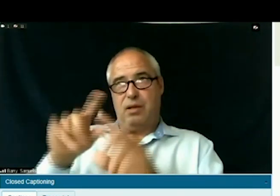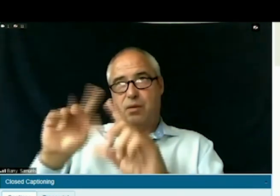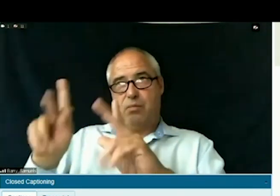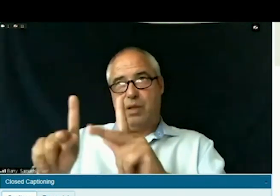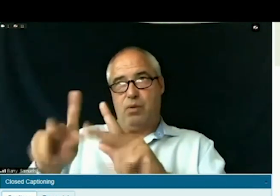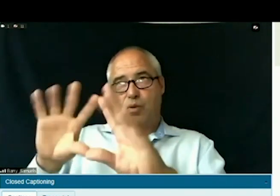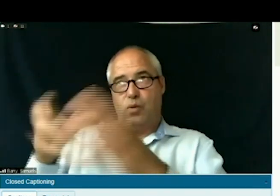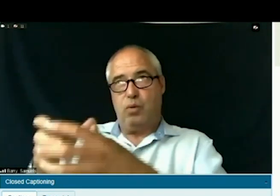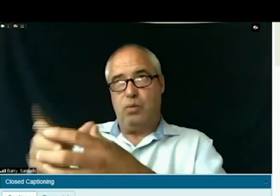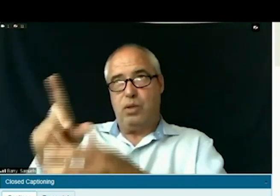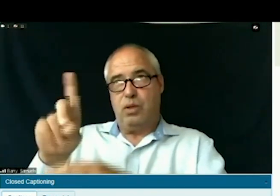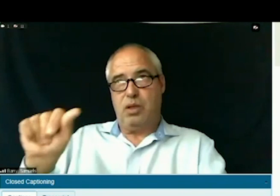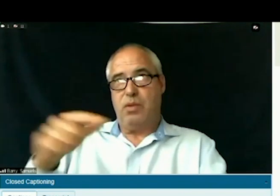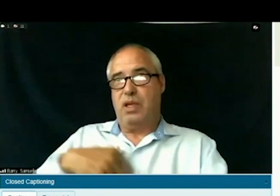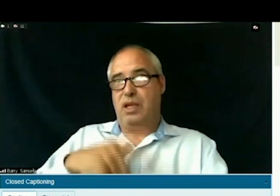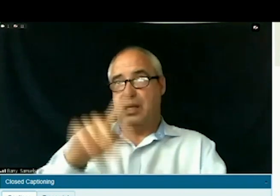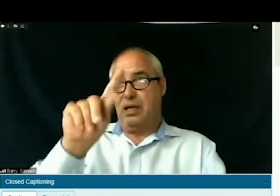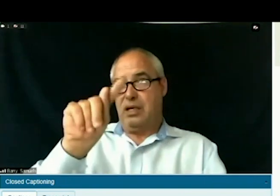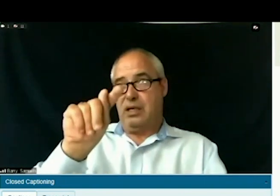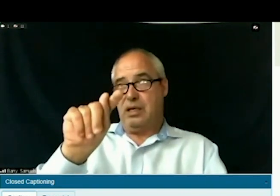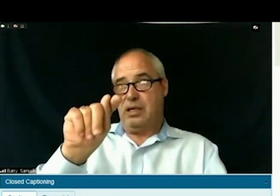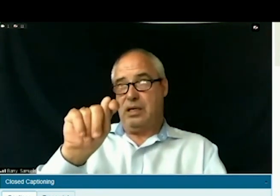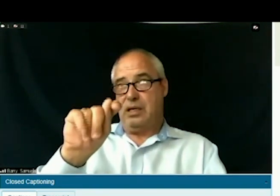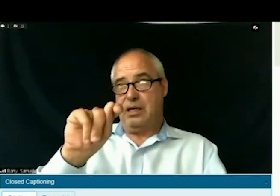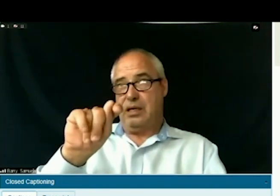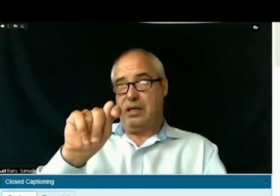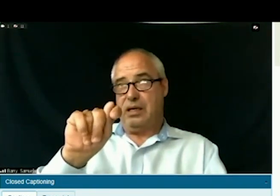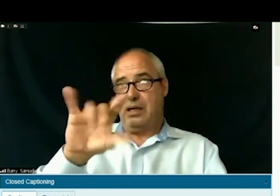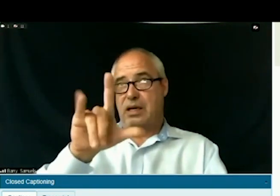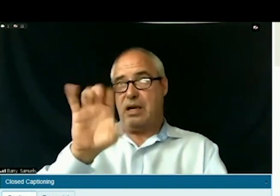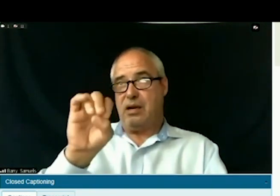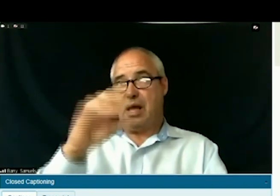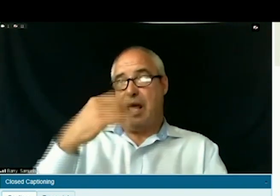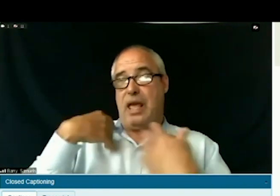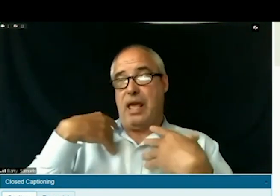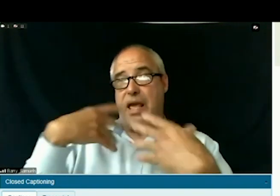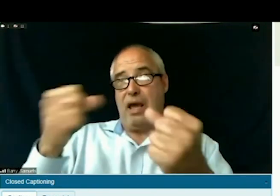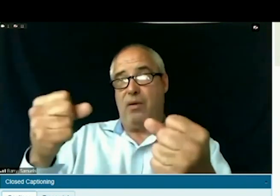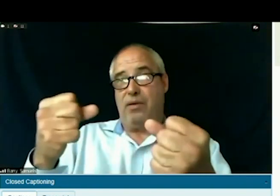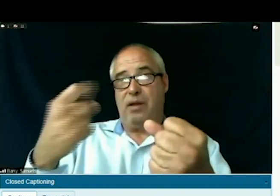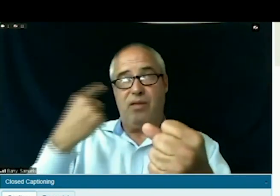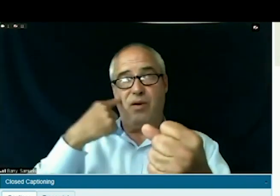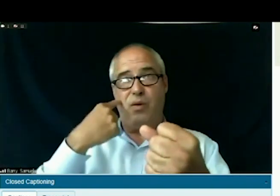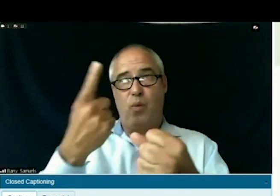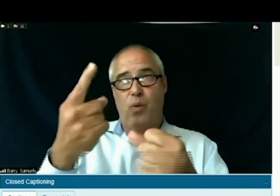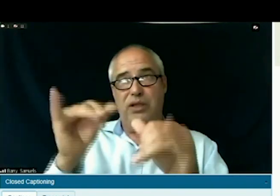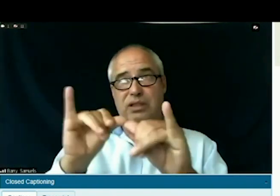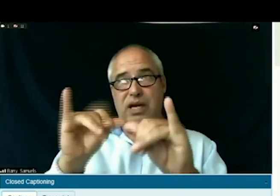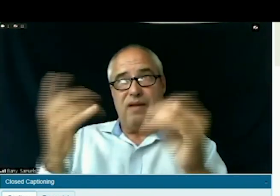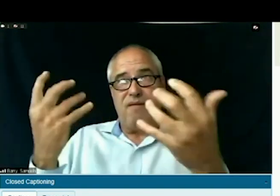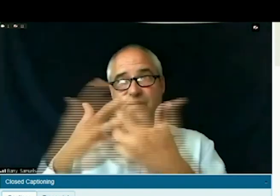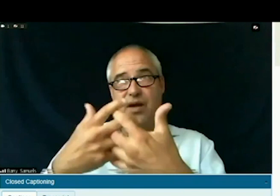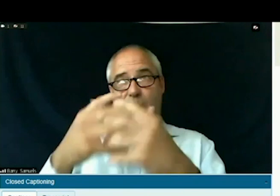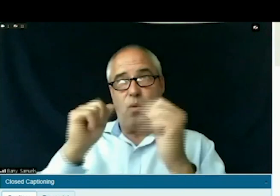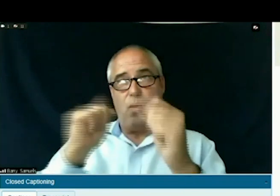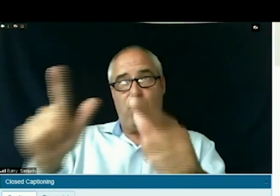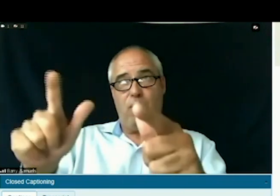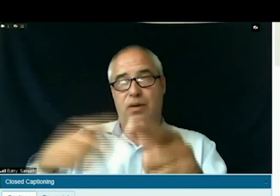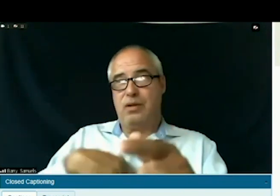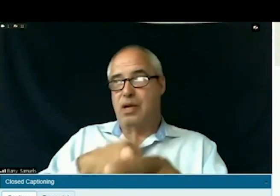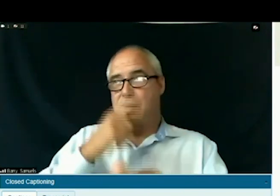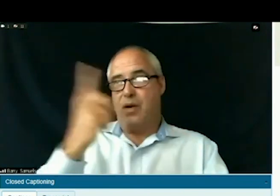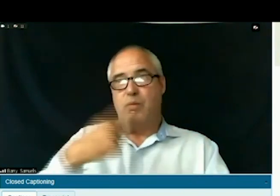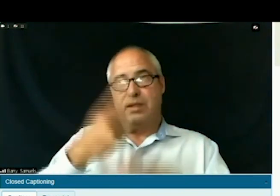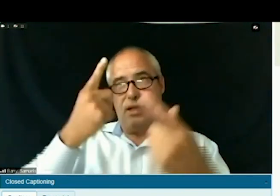at telehealth as a one-size-fits-all, it was not always a good fit. And lastly, the impact of the pandemic on the person